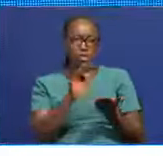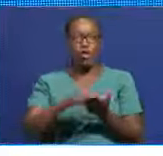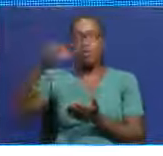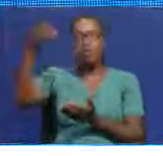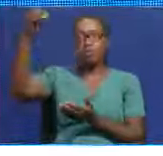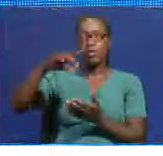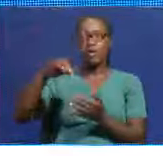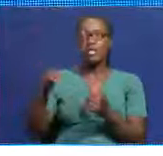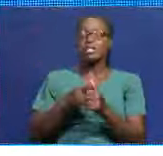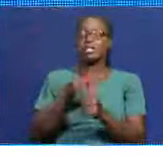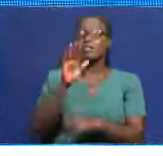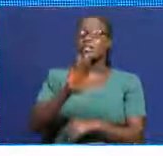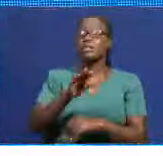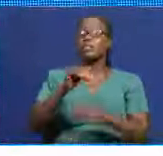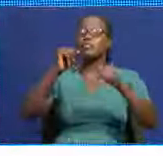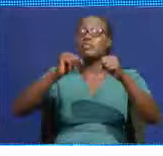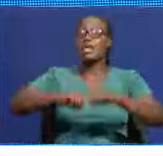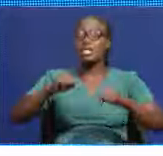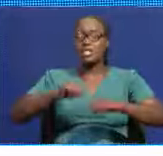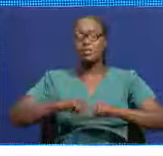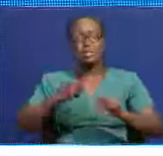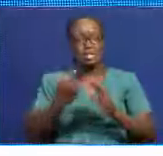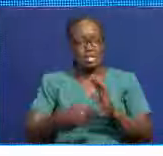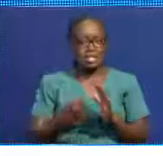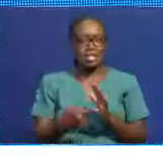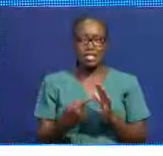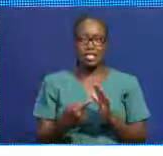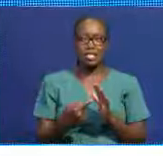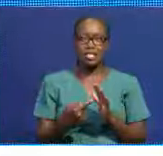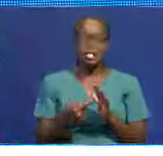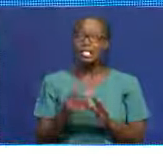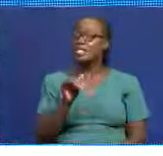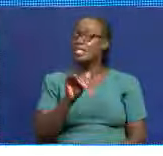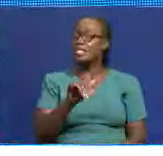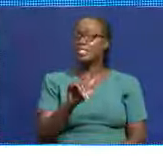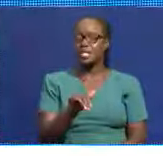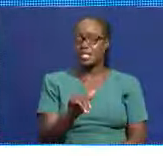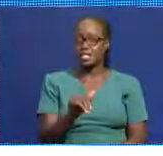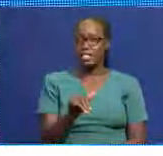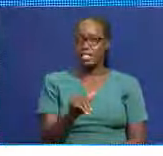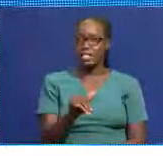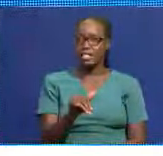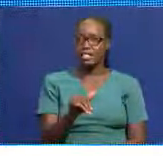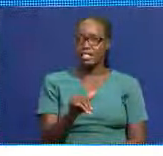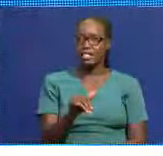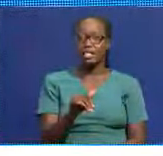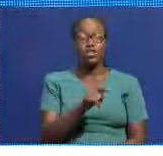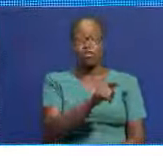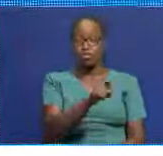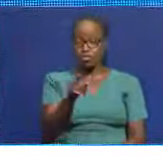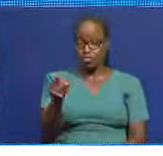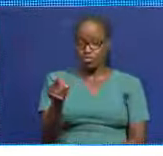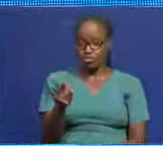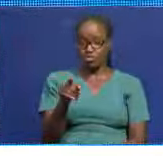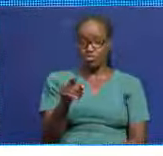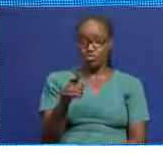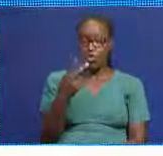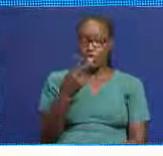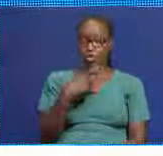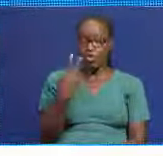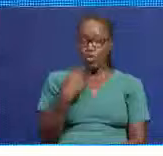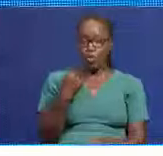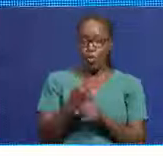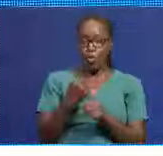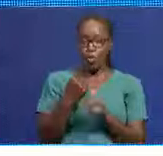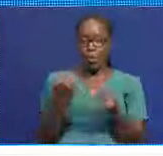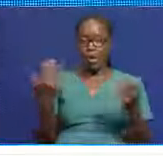umeme. The first step we have agreed with industry is that those who will produce at